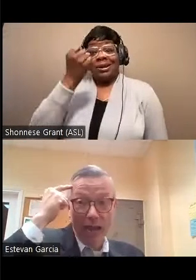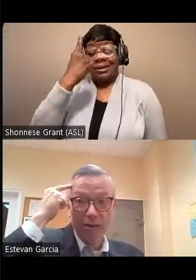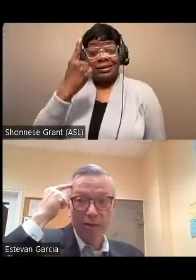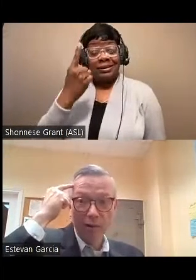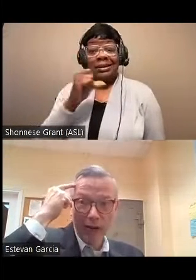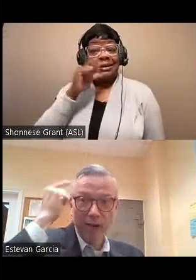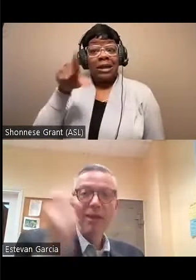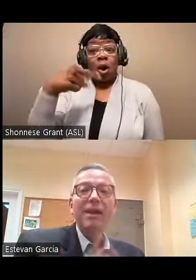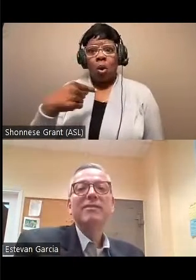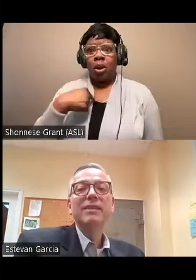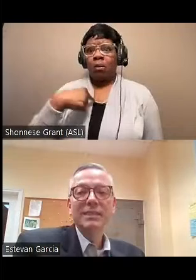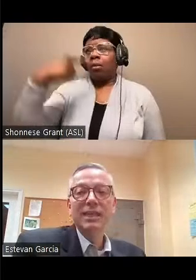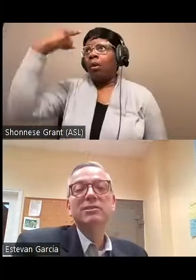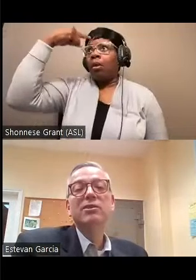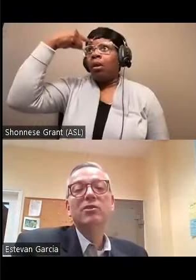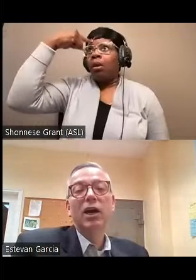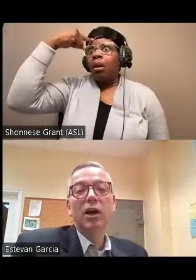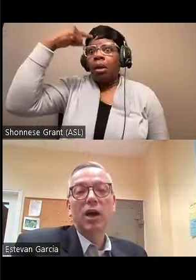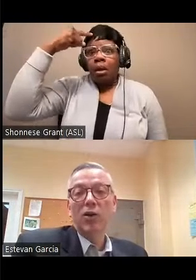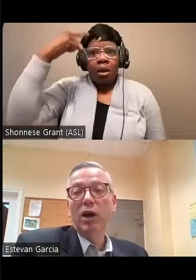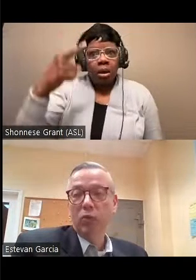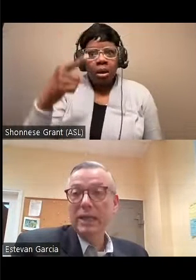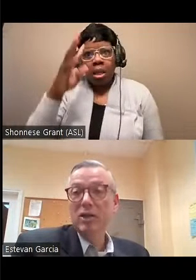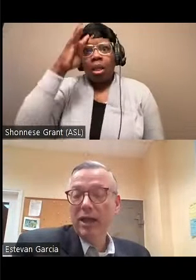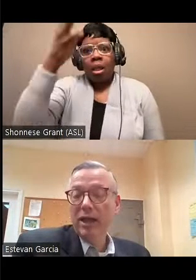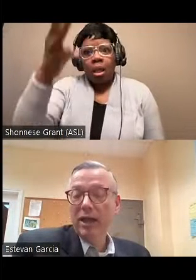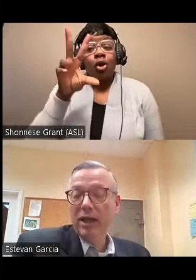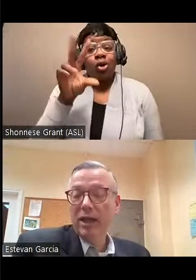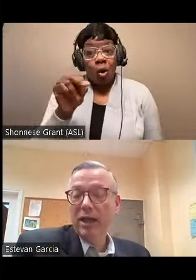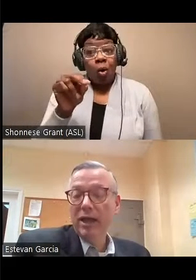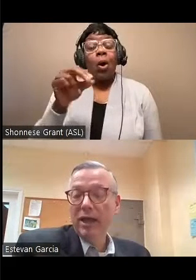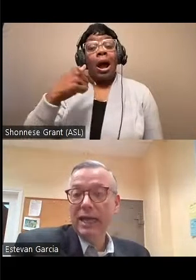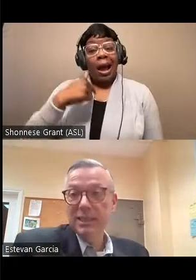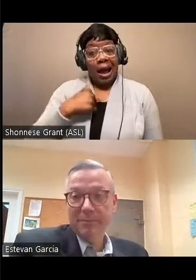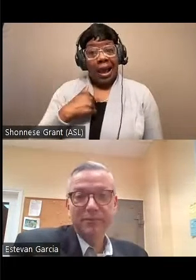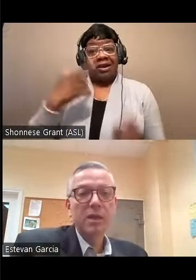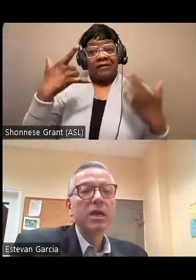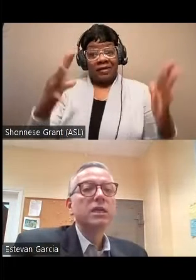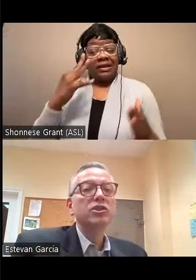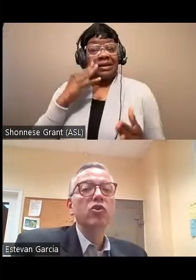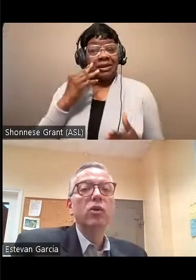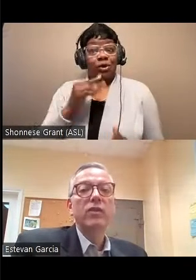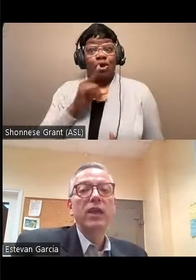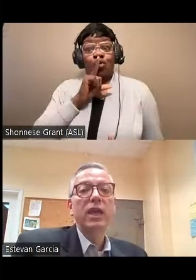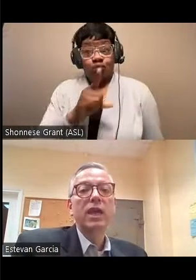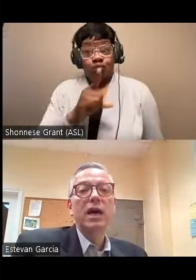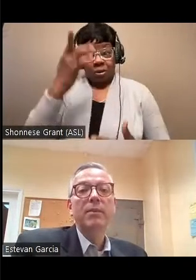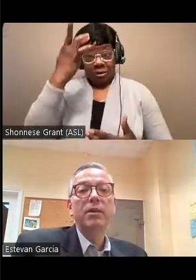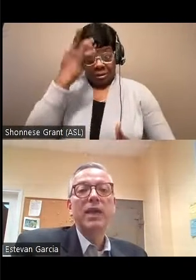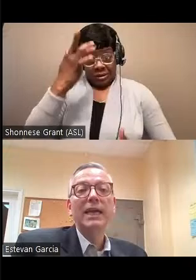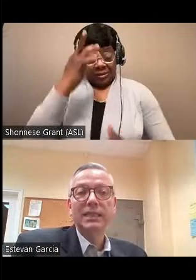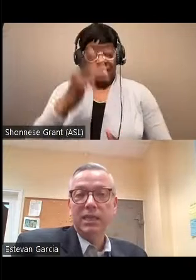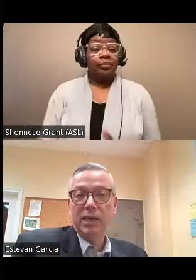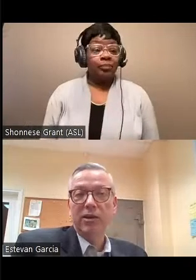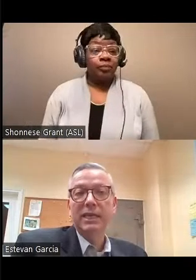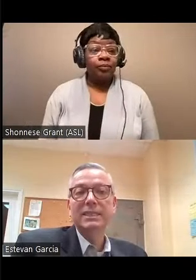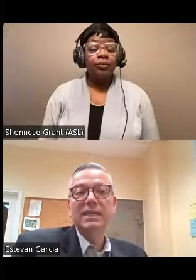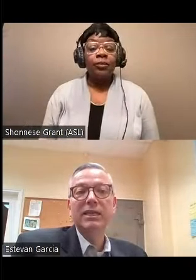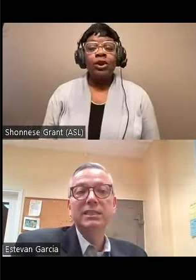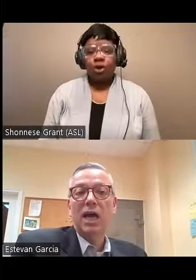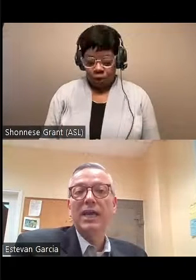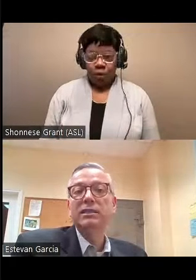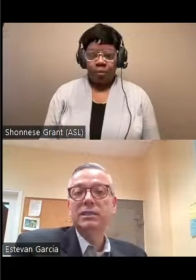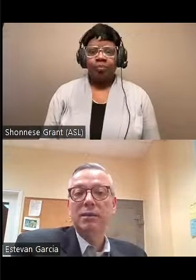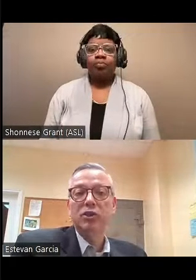in their head, right? This is a real entity. So the idea here is that